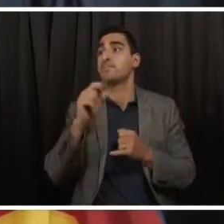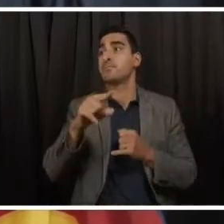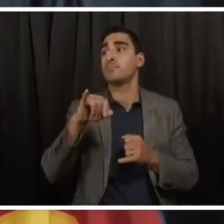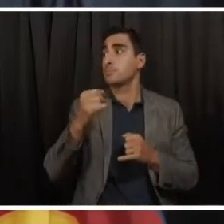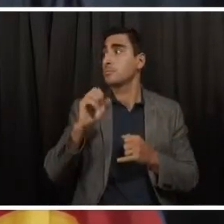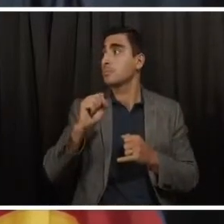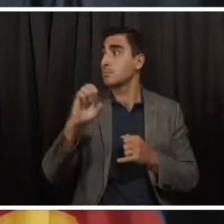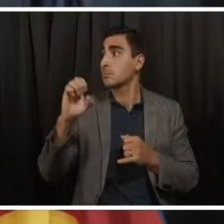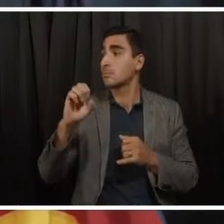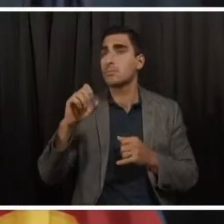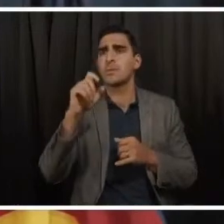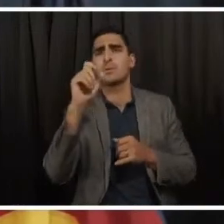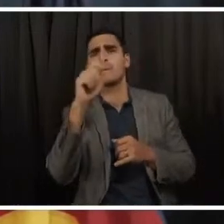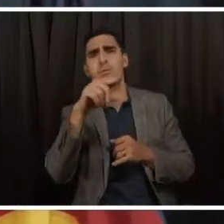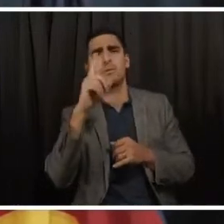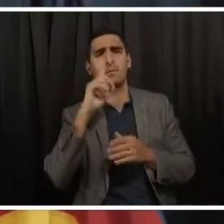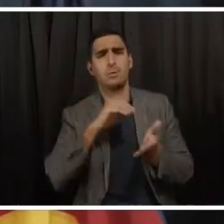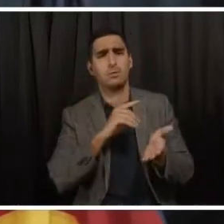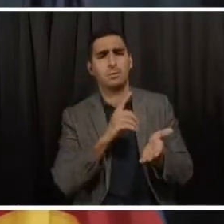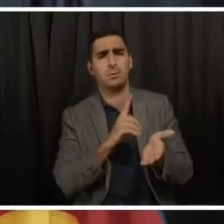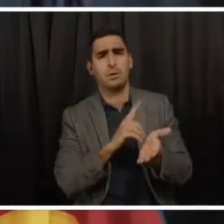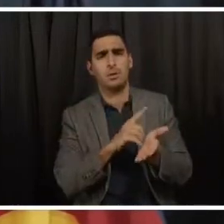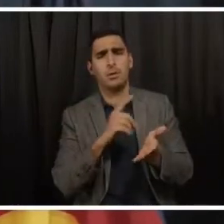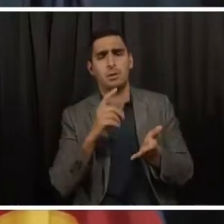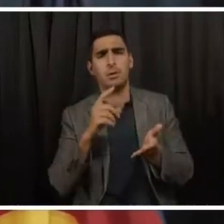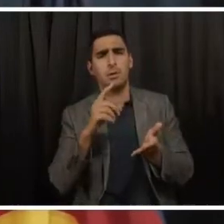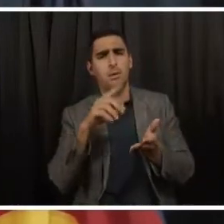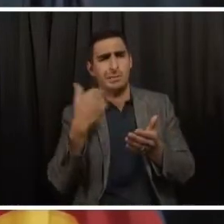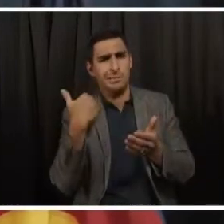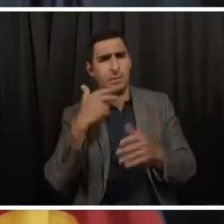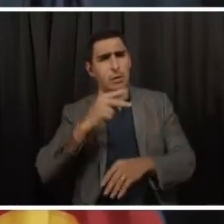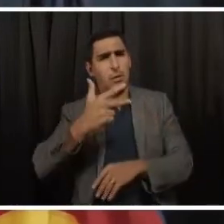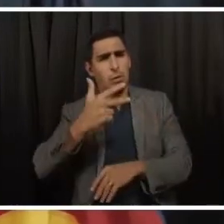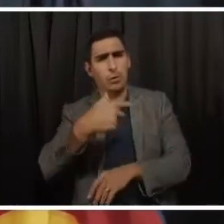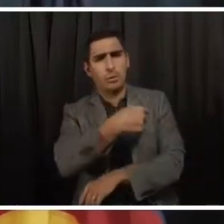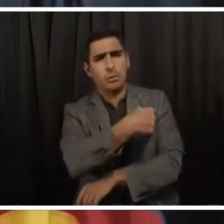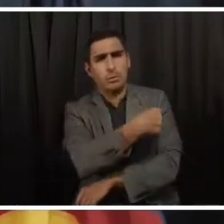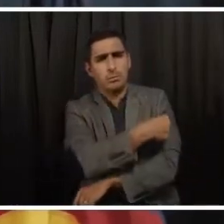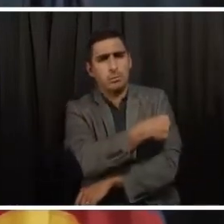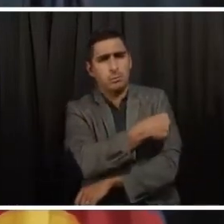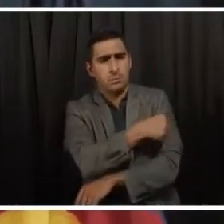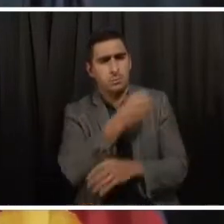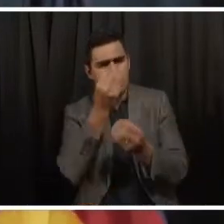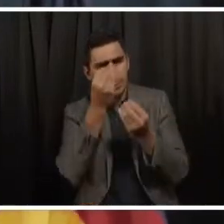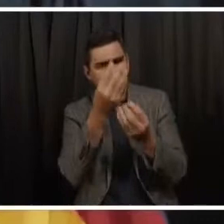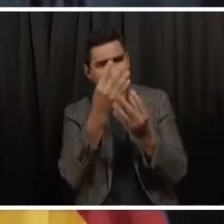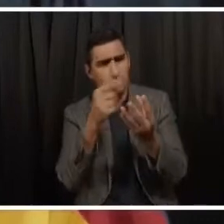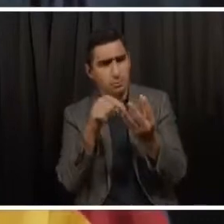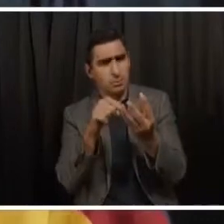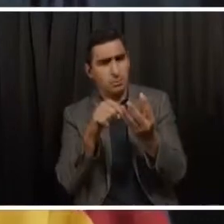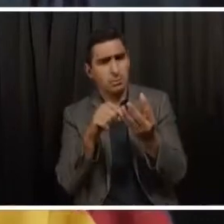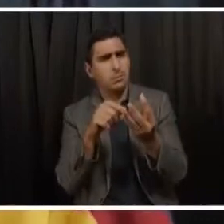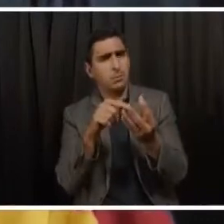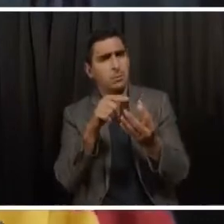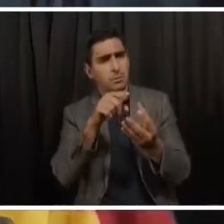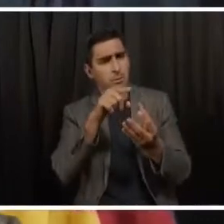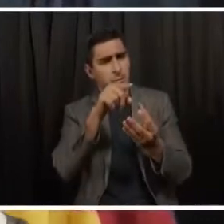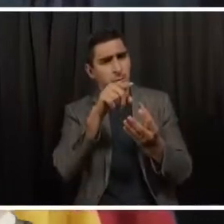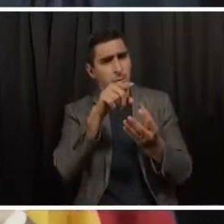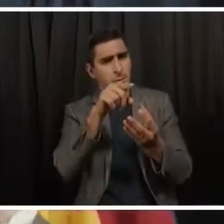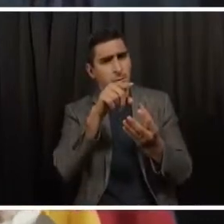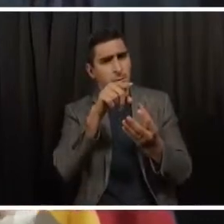Dr. Hurley, I think this is a question for you, but regarding the vaccine booster data that we have so far, can you talk about how confident you are that that